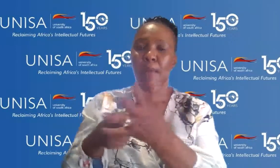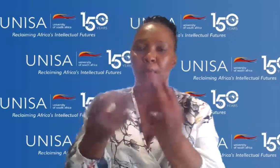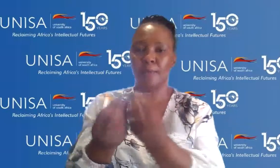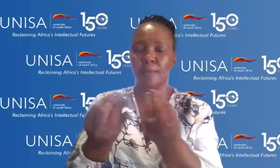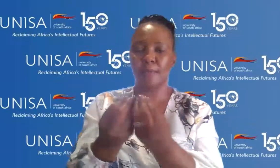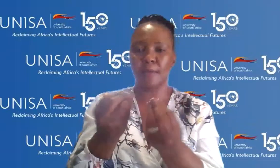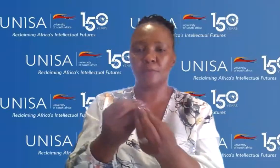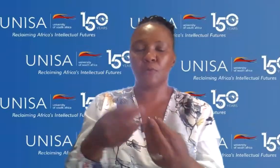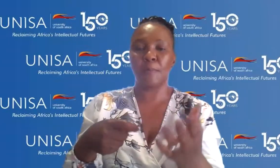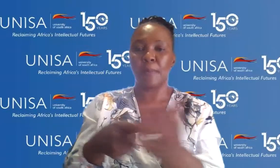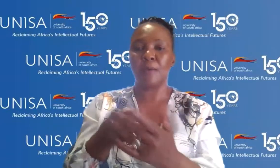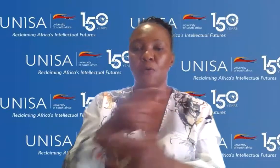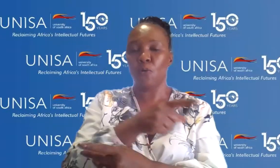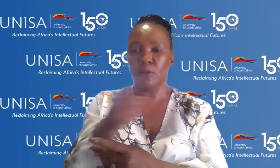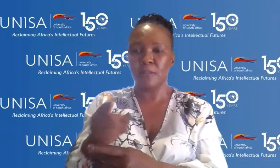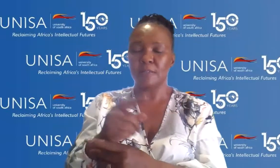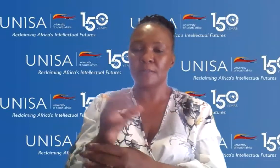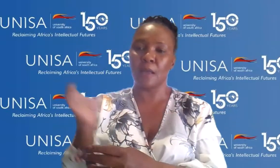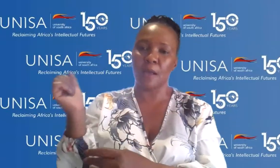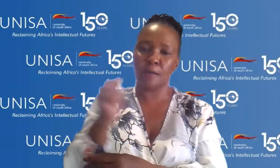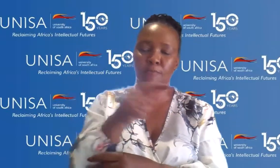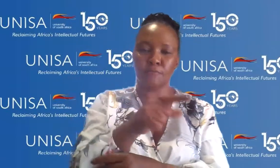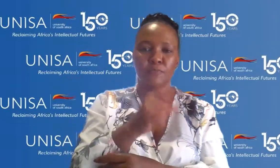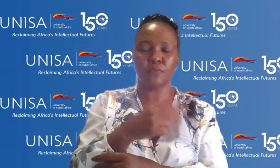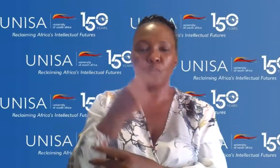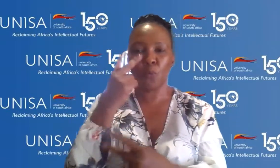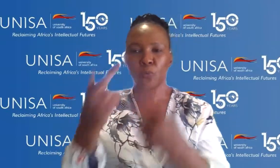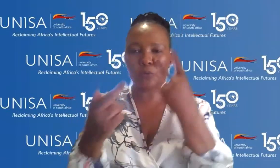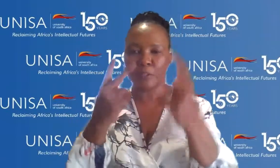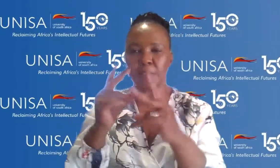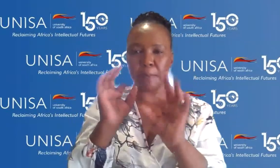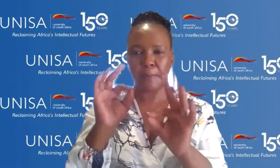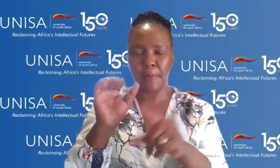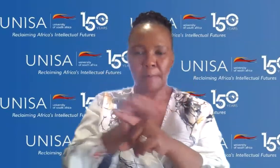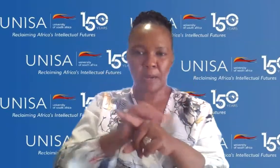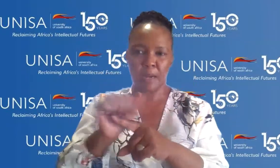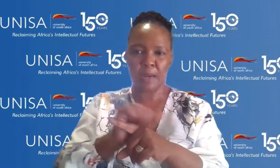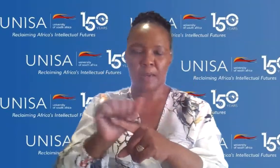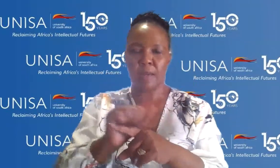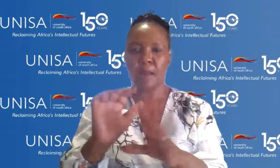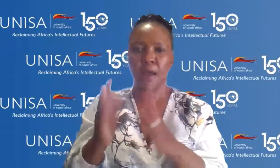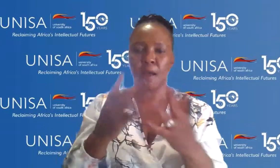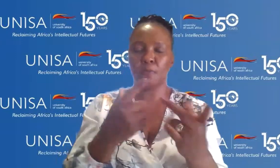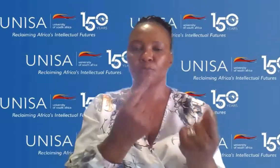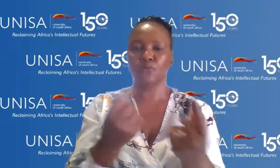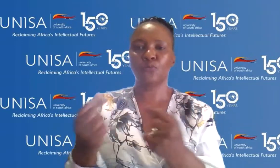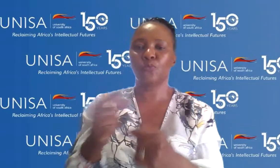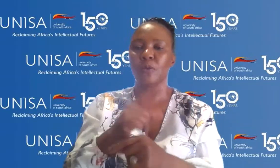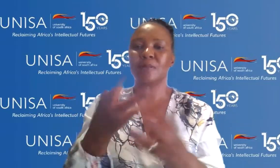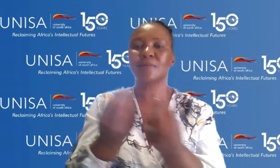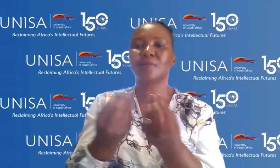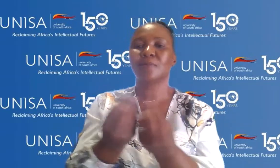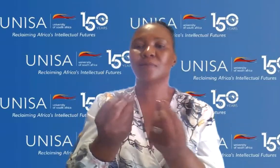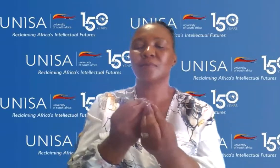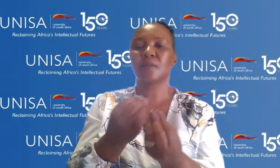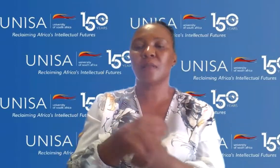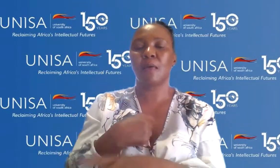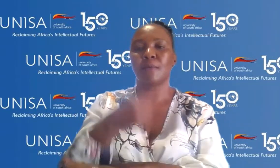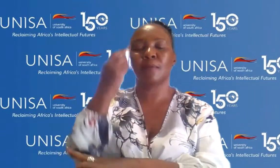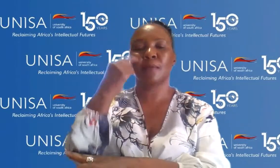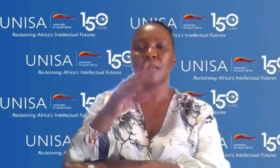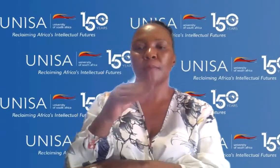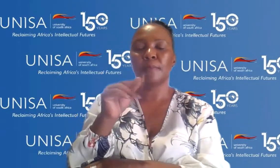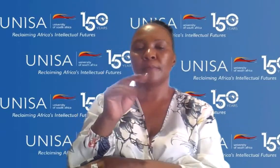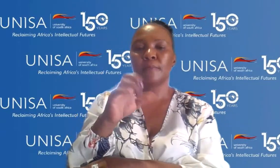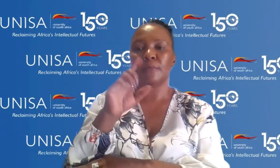and bring it with, so that you guys can see practically firsthand how to do these things. So Vanilla, I think we might be dragging you with us